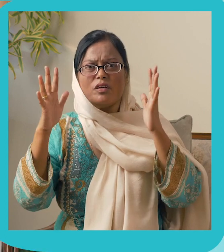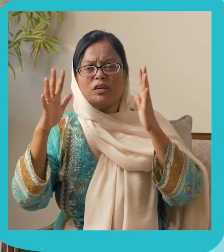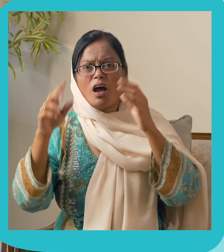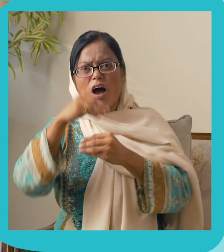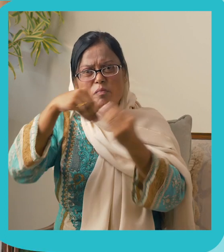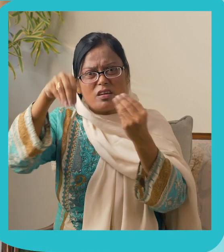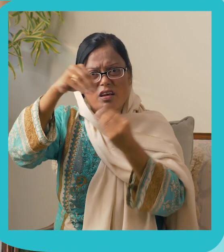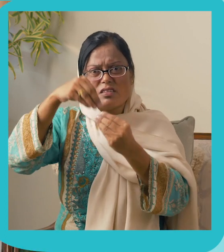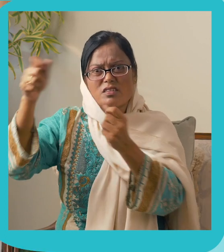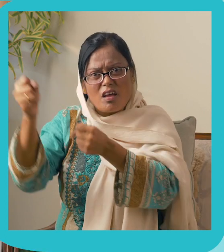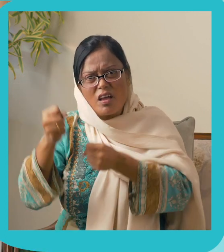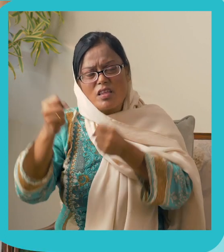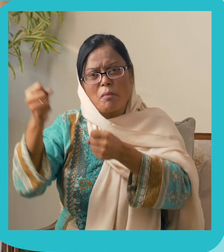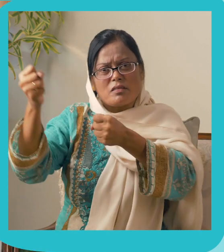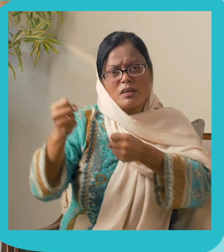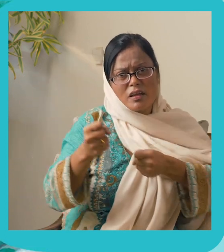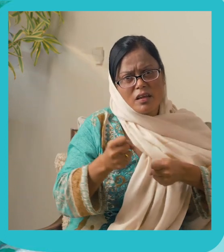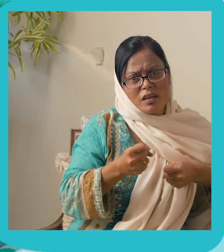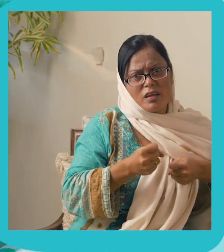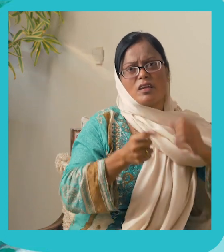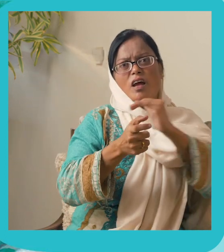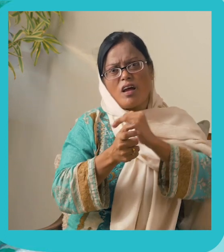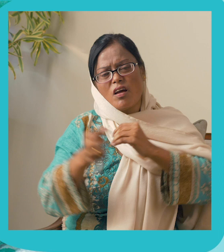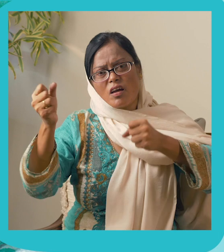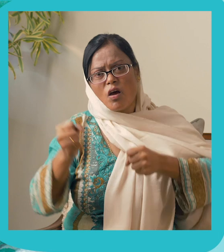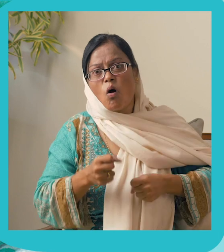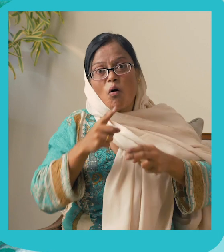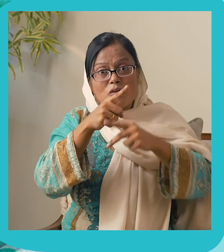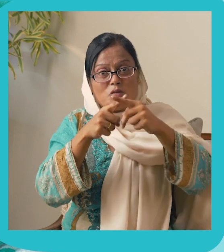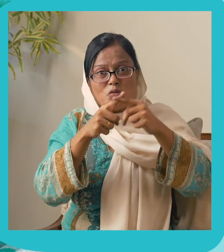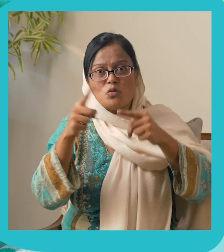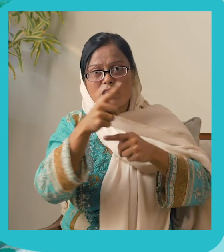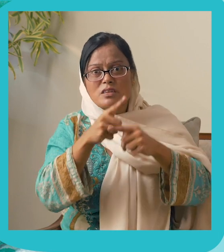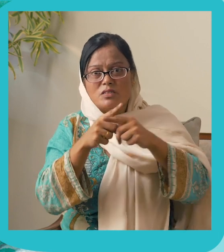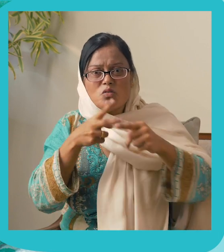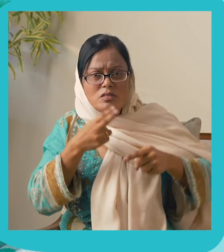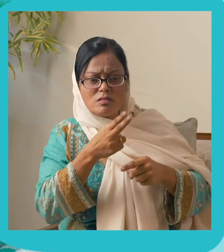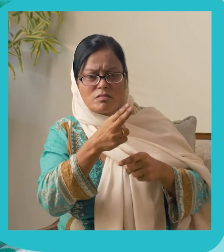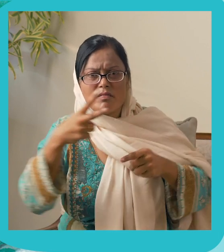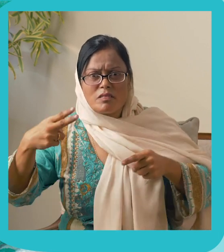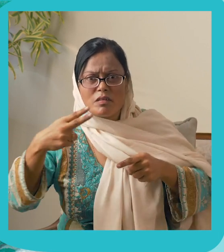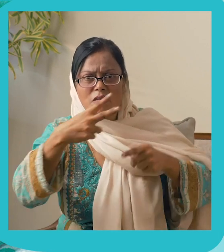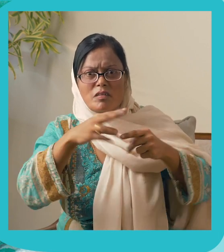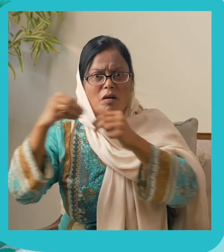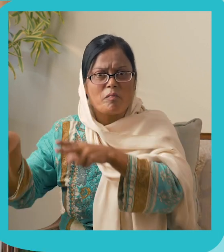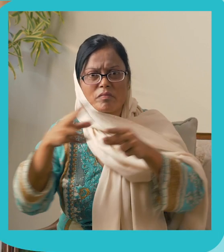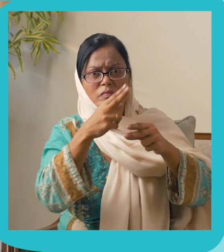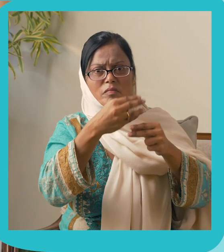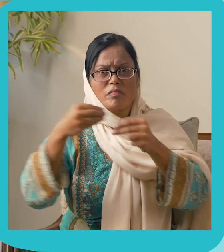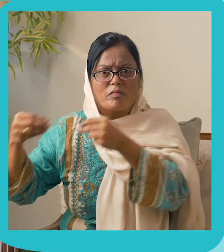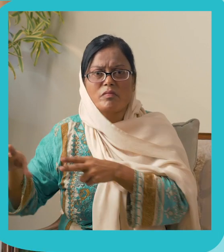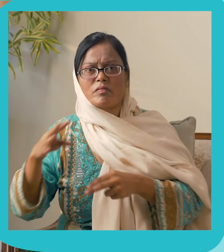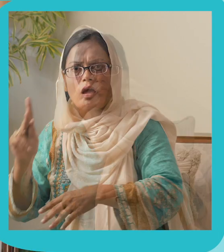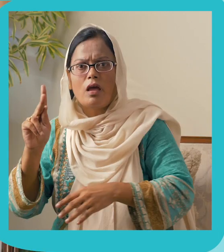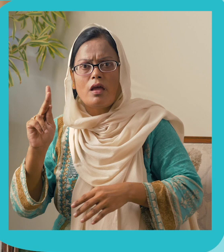The fisherman then tied a rope around Olive's body and pulled him towards the boat. Once he was up on the boat, the